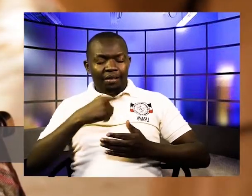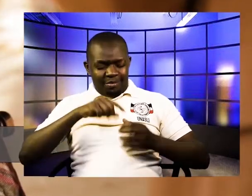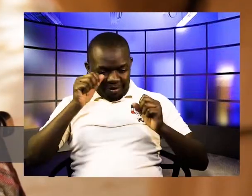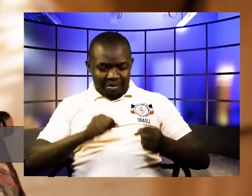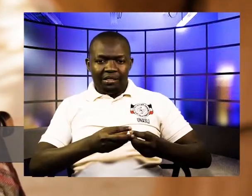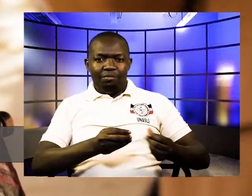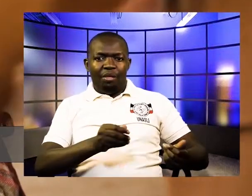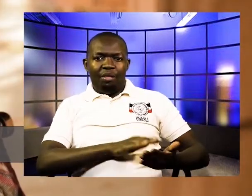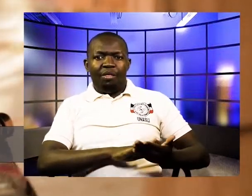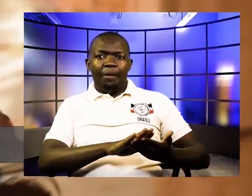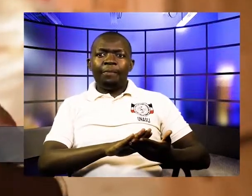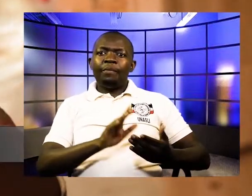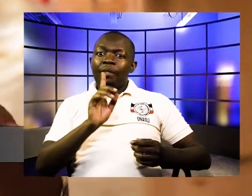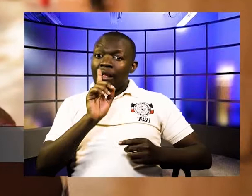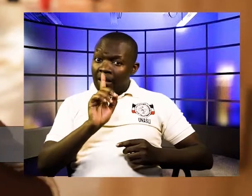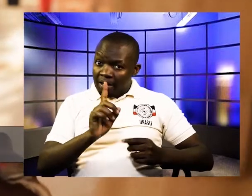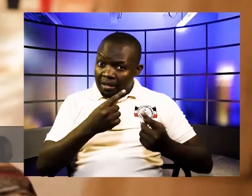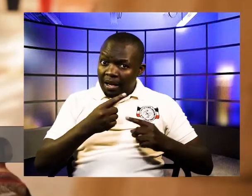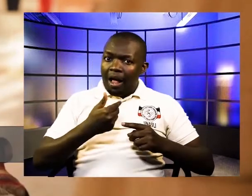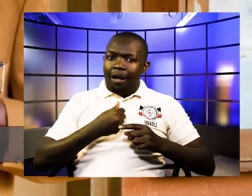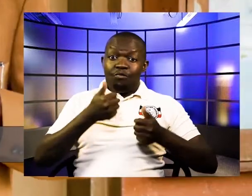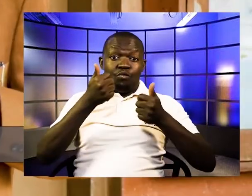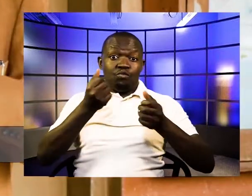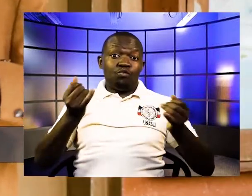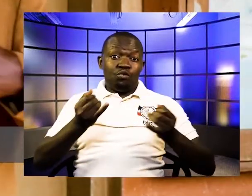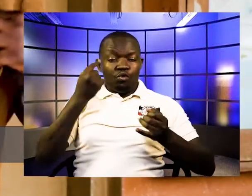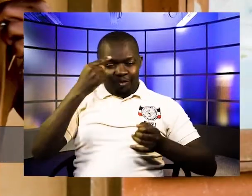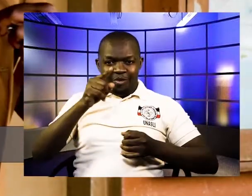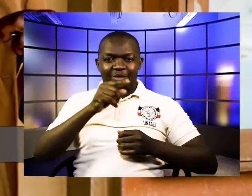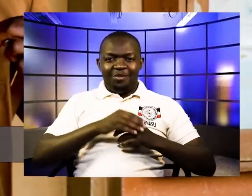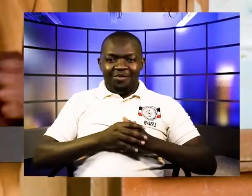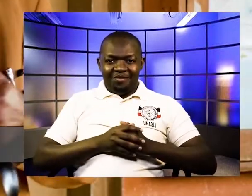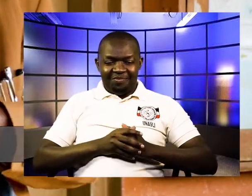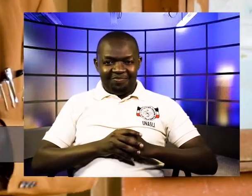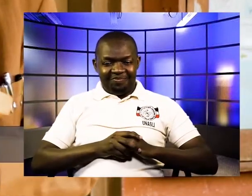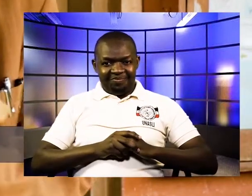I'm not going to be able to do this. Nainga, I have some good news for you.